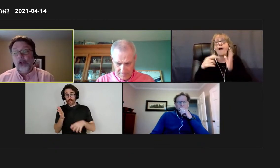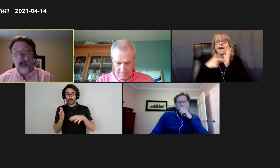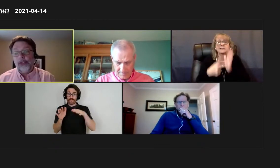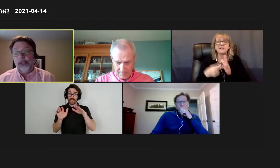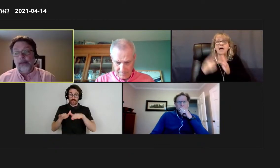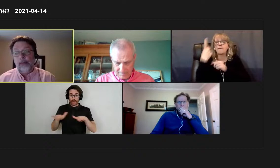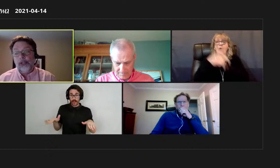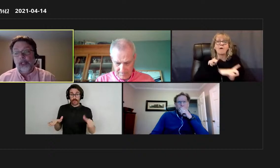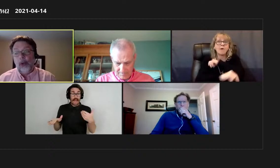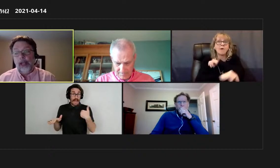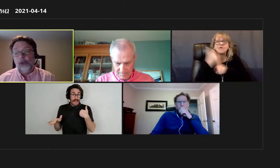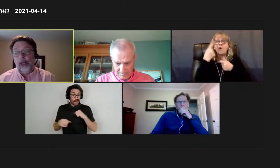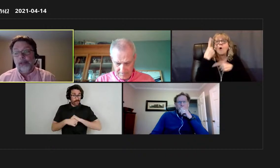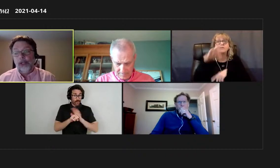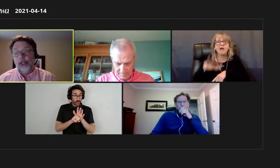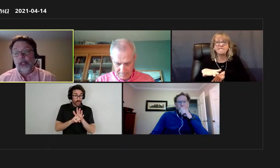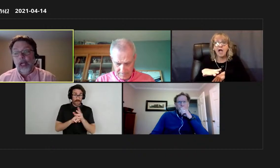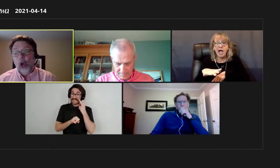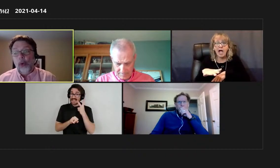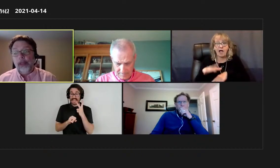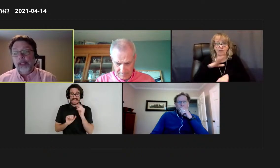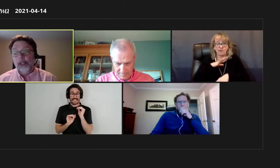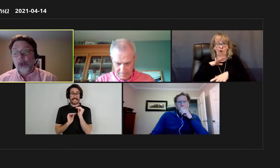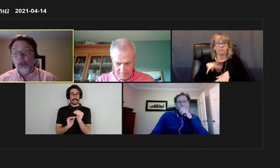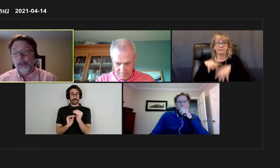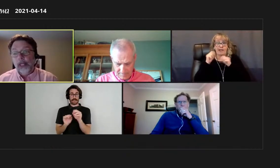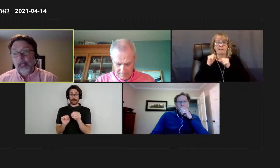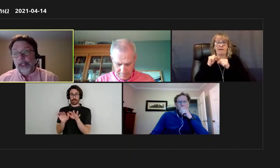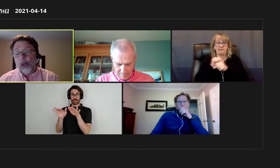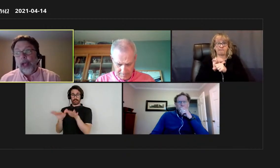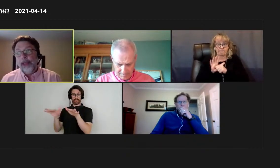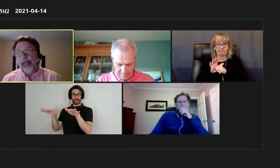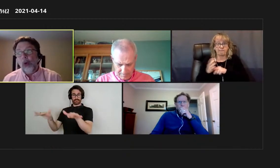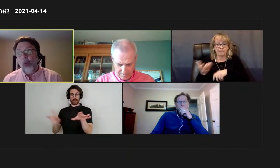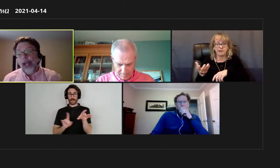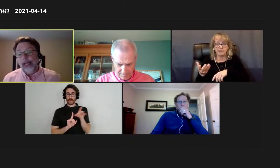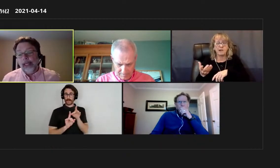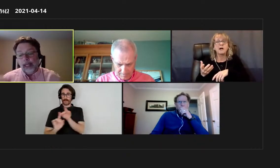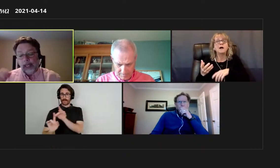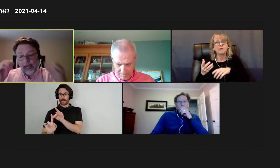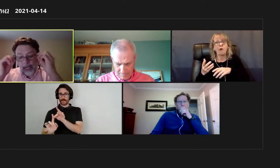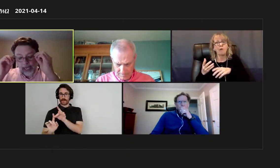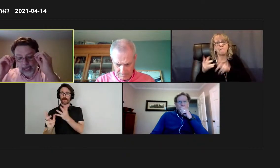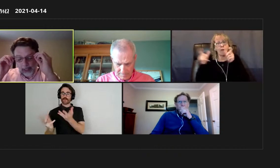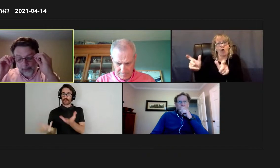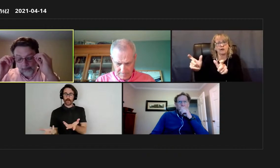we've not seen much in the way of transmission within schools. So I think when,